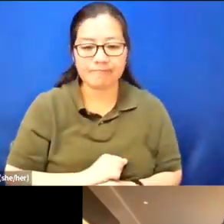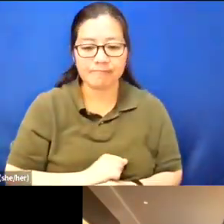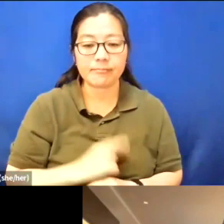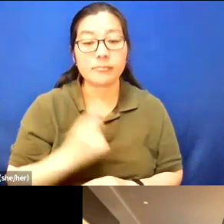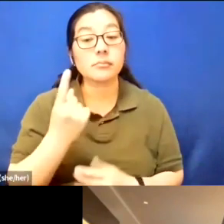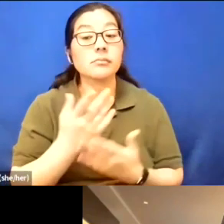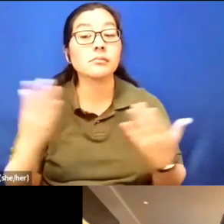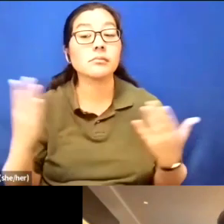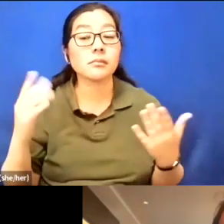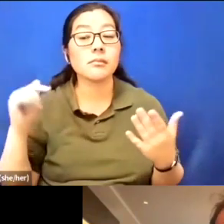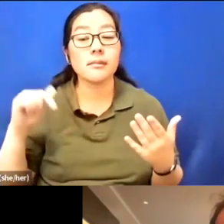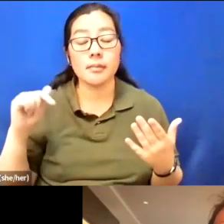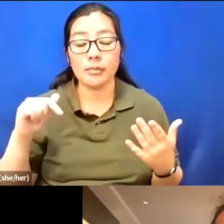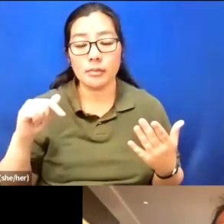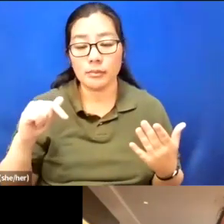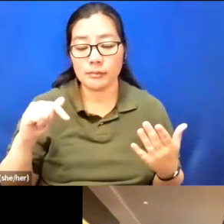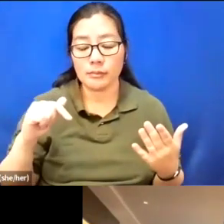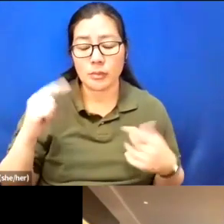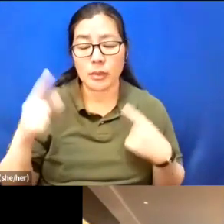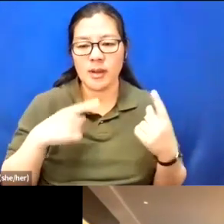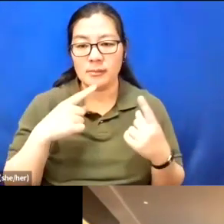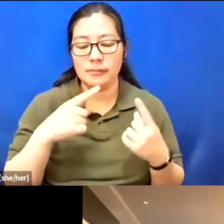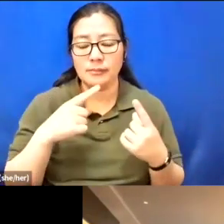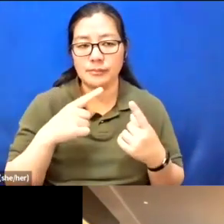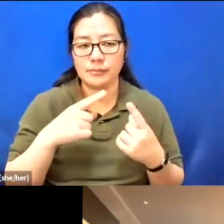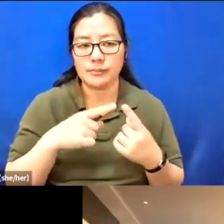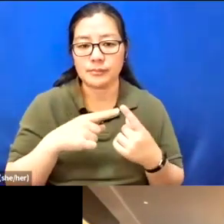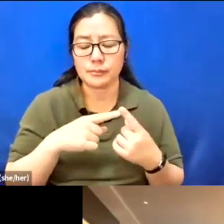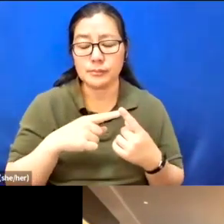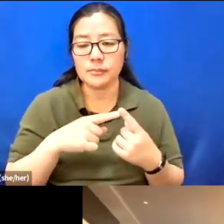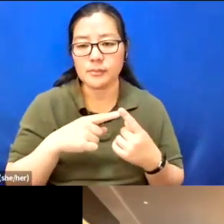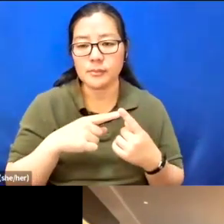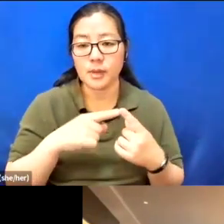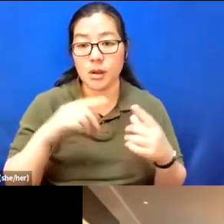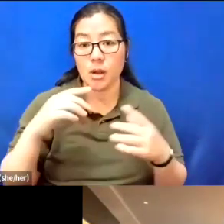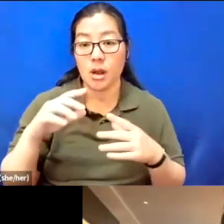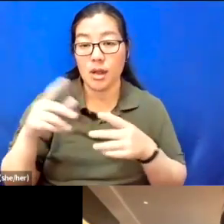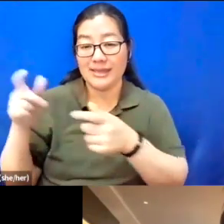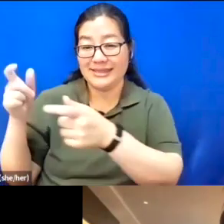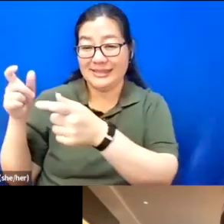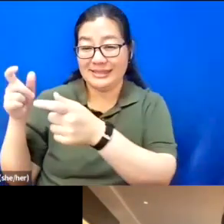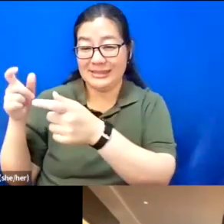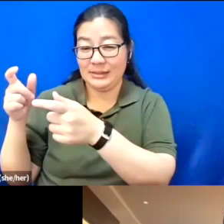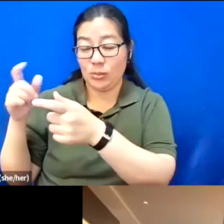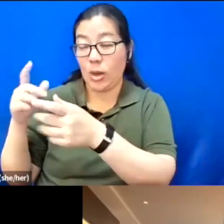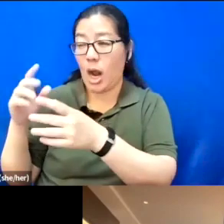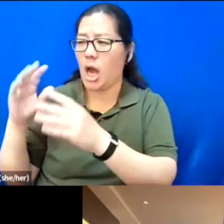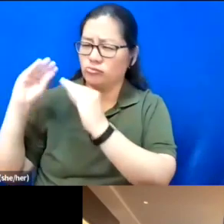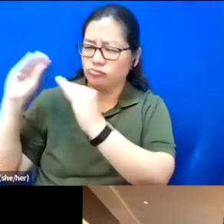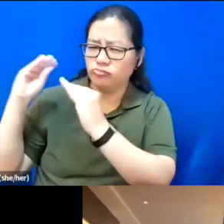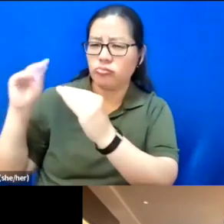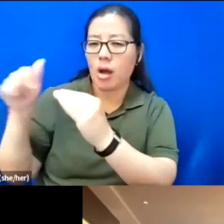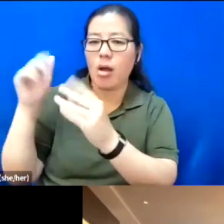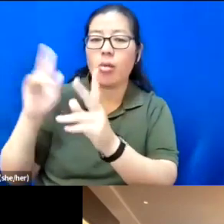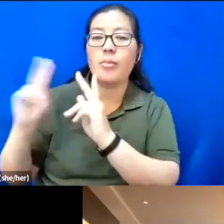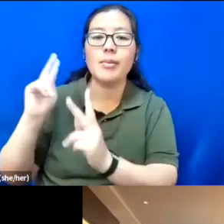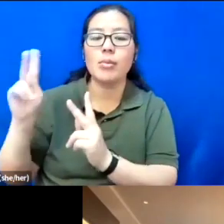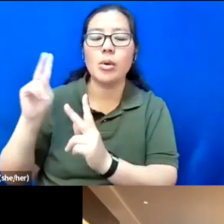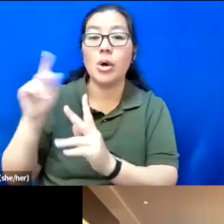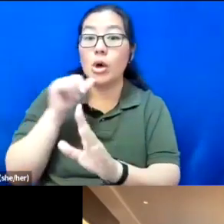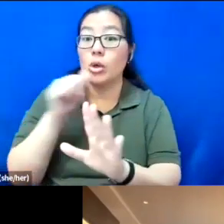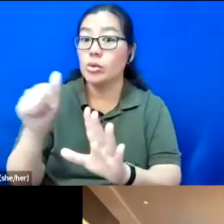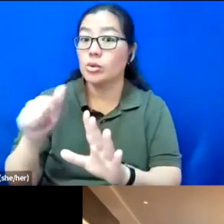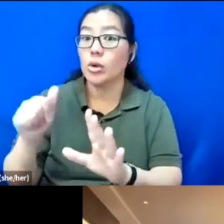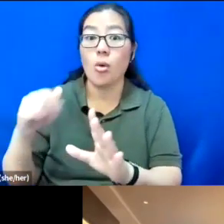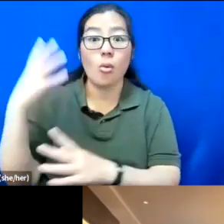I say, you know, when I coach other people is don't watch a video recording until you're really confident. Because it's the worst.